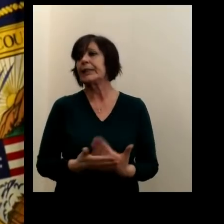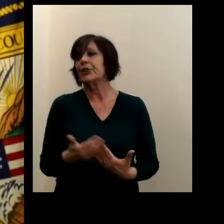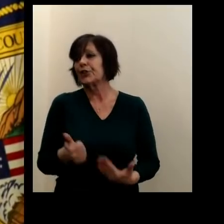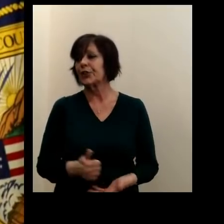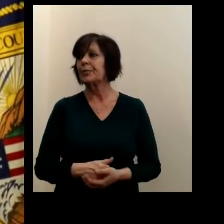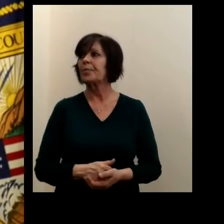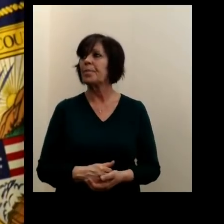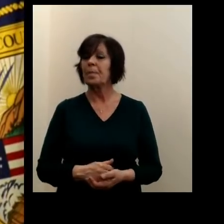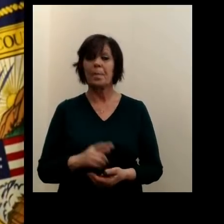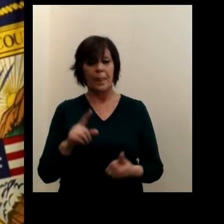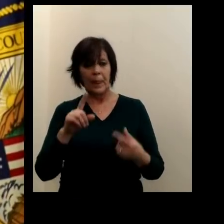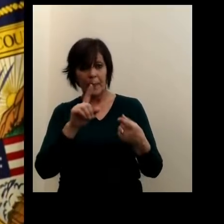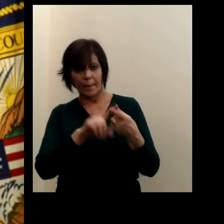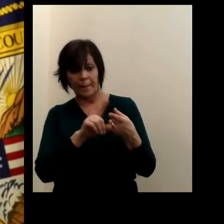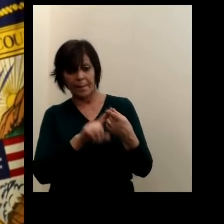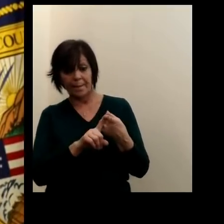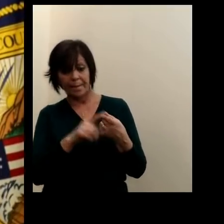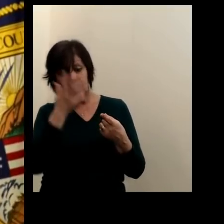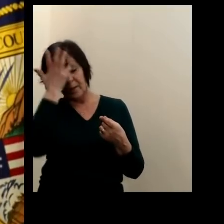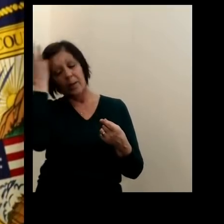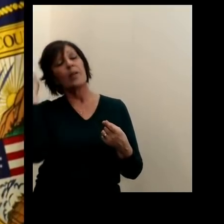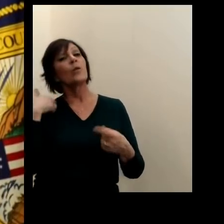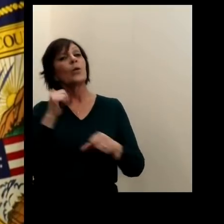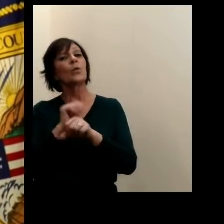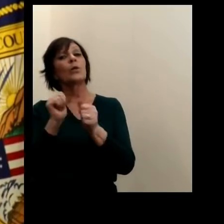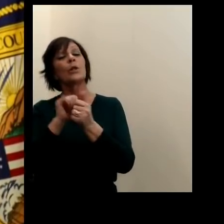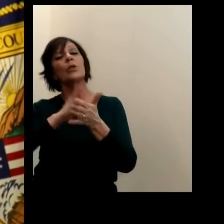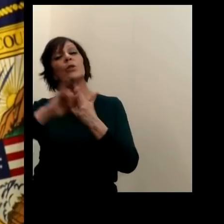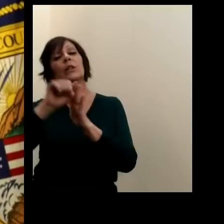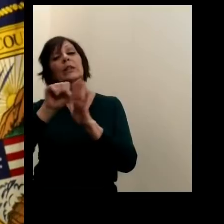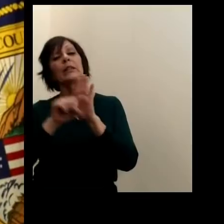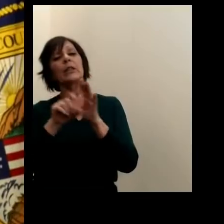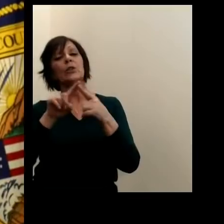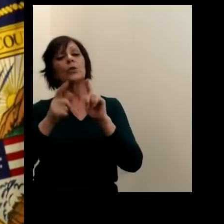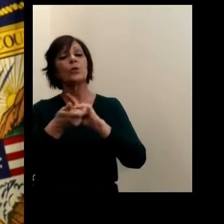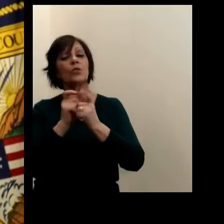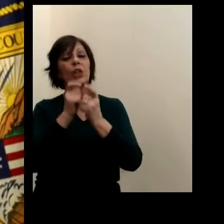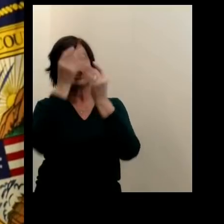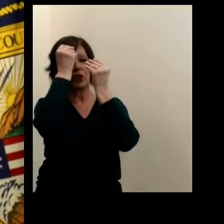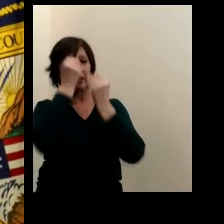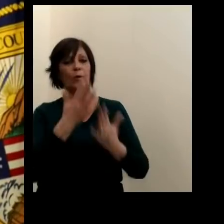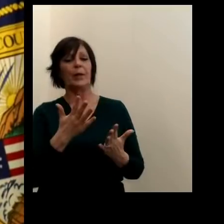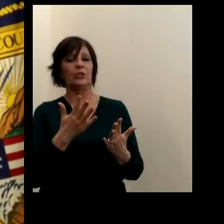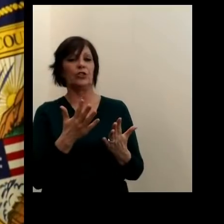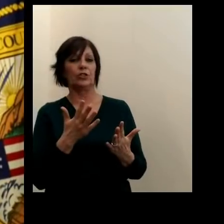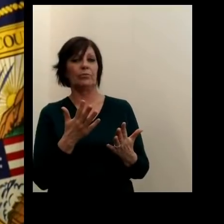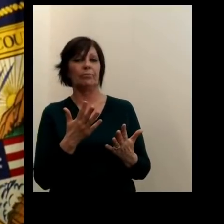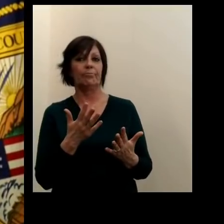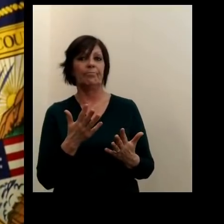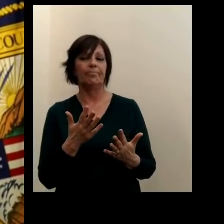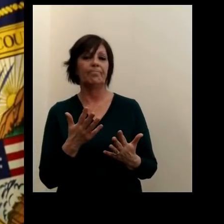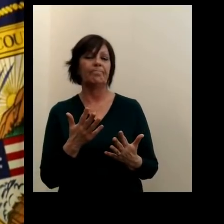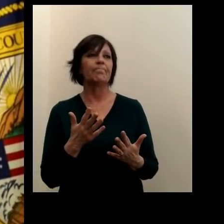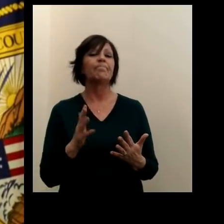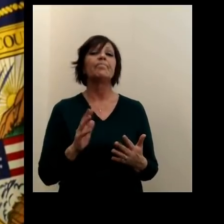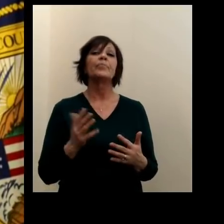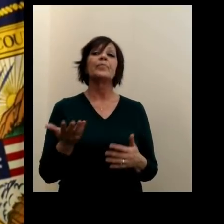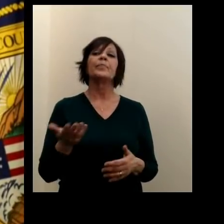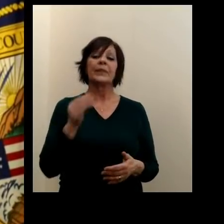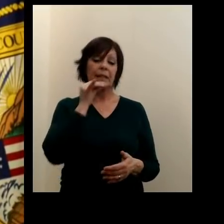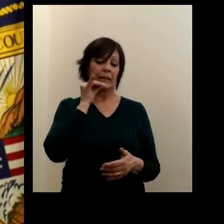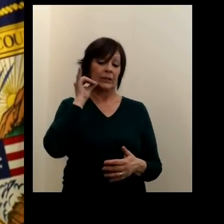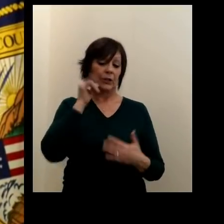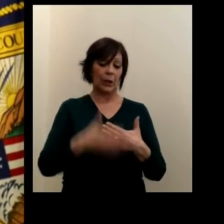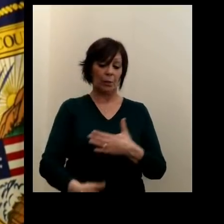easier? Well, the one thing we were working with New York State was to change the information that was being provided in New York State. Originally, yesterday